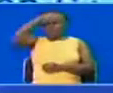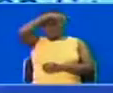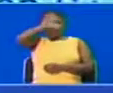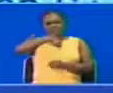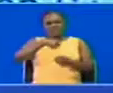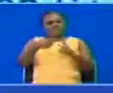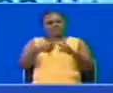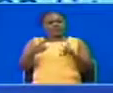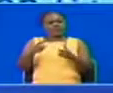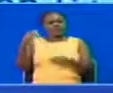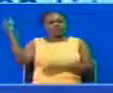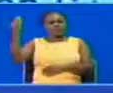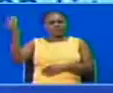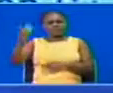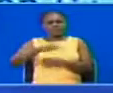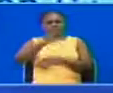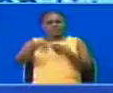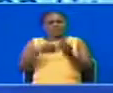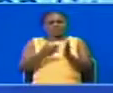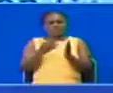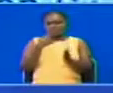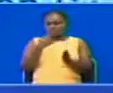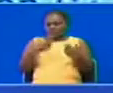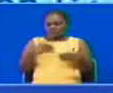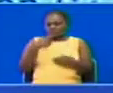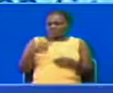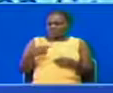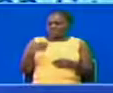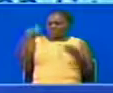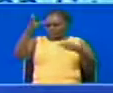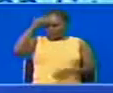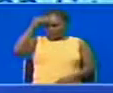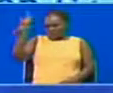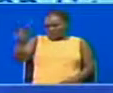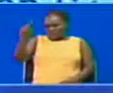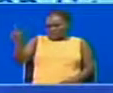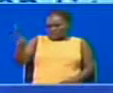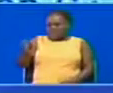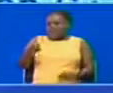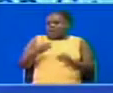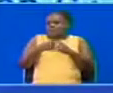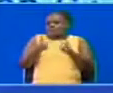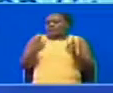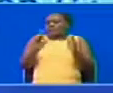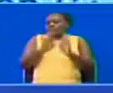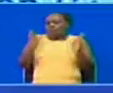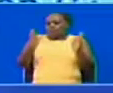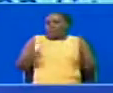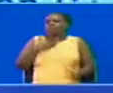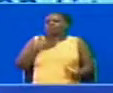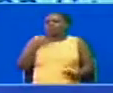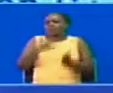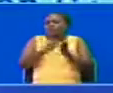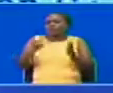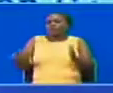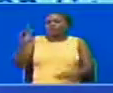teaching. Everybody says there's the rot in the education system, but nobody actually pinpoints where the rot is. And even this